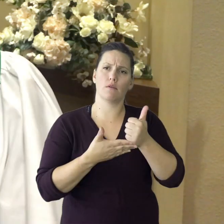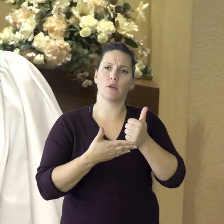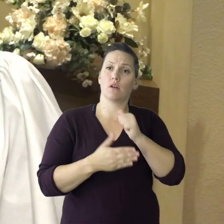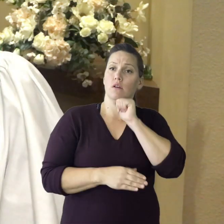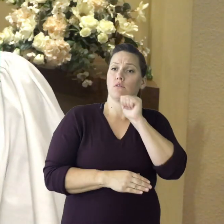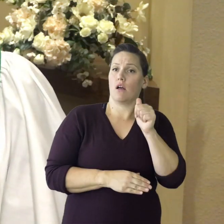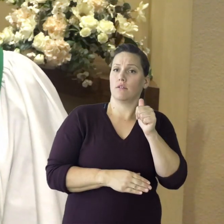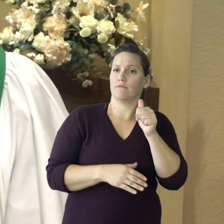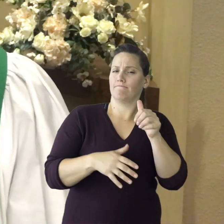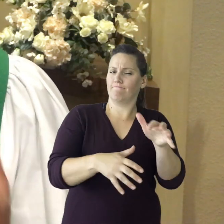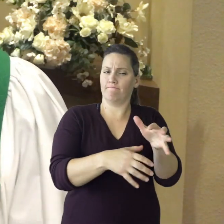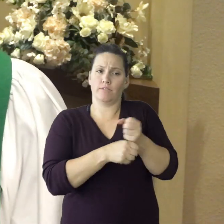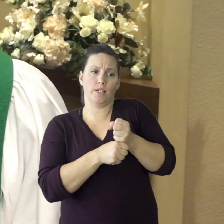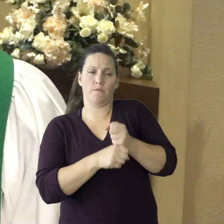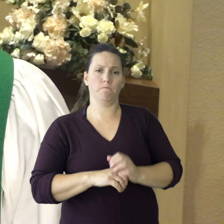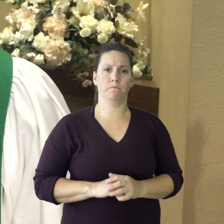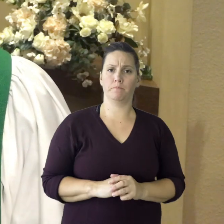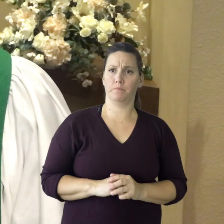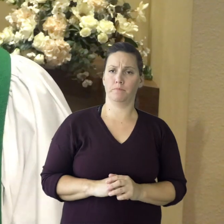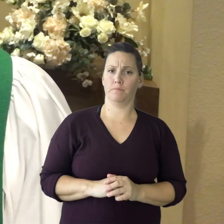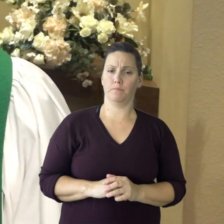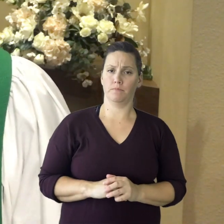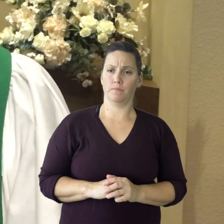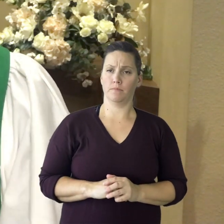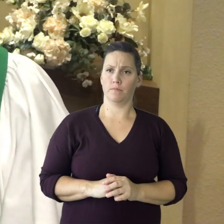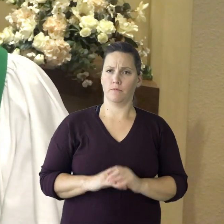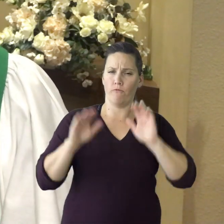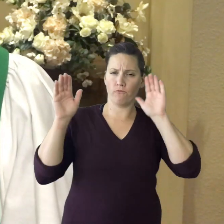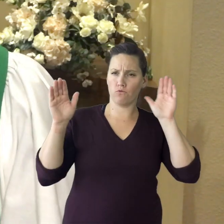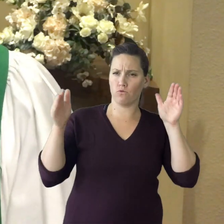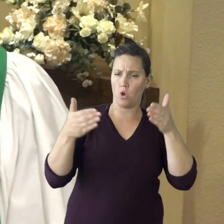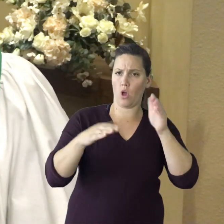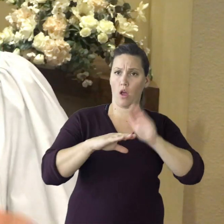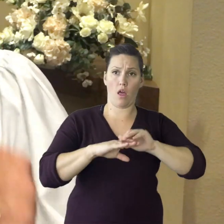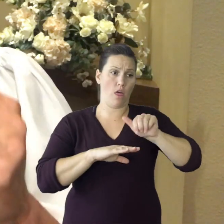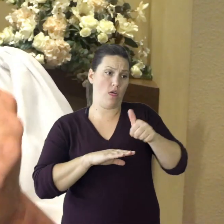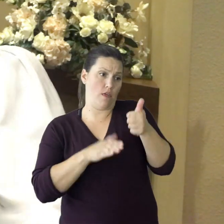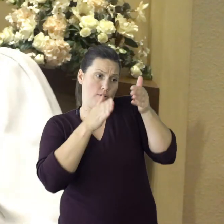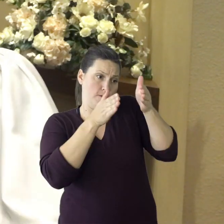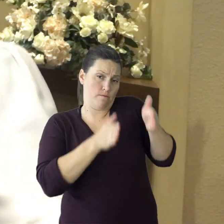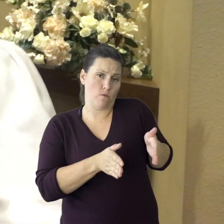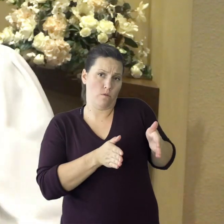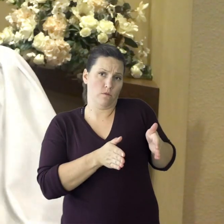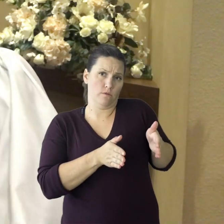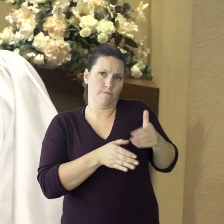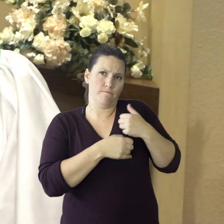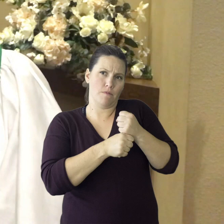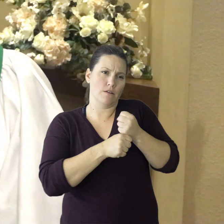helping and not about receiving or getting. Its focus is on the other